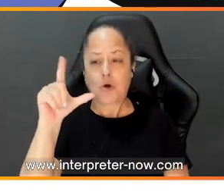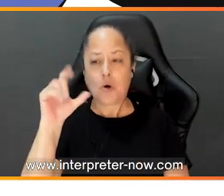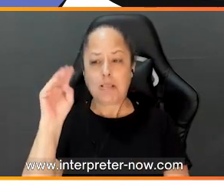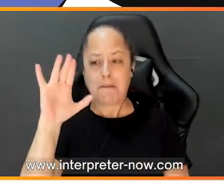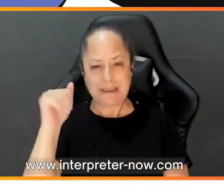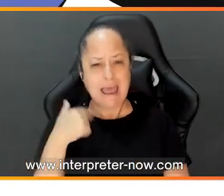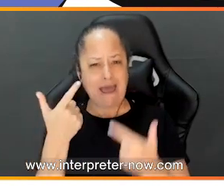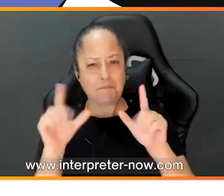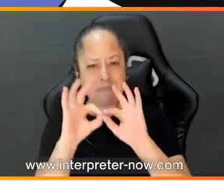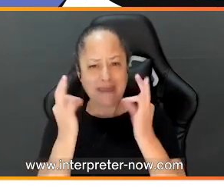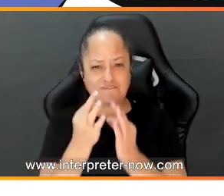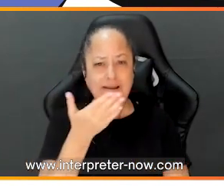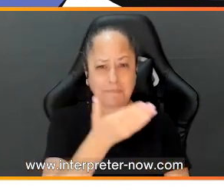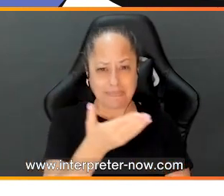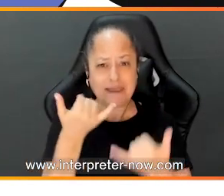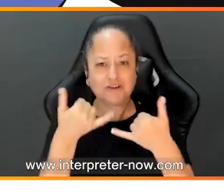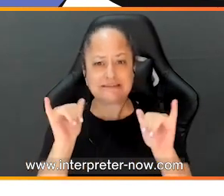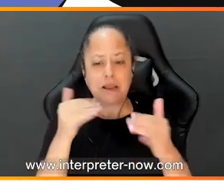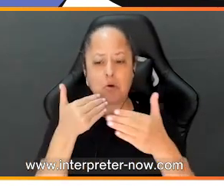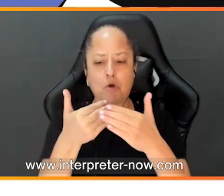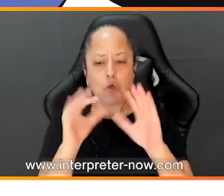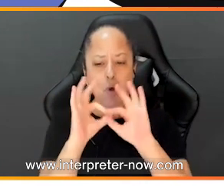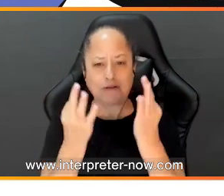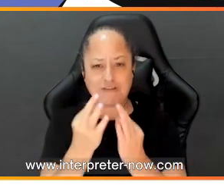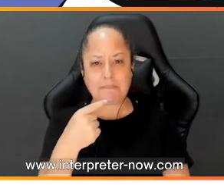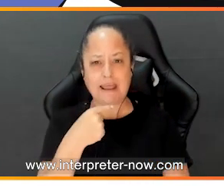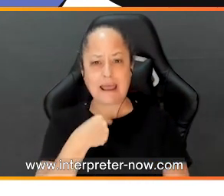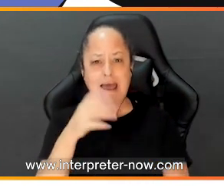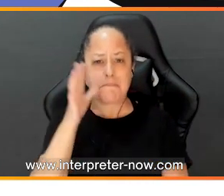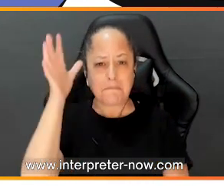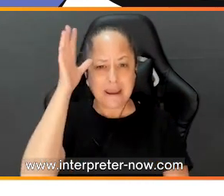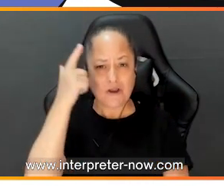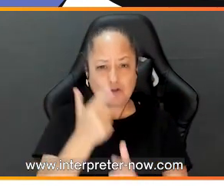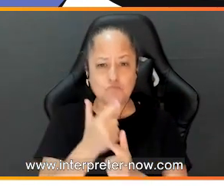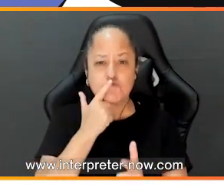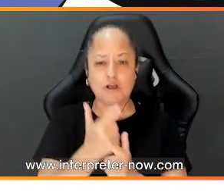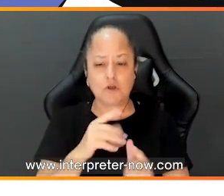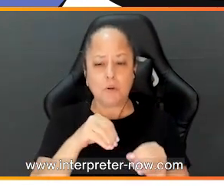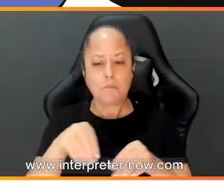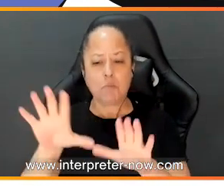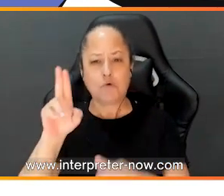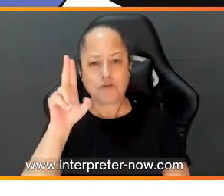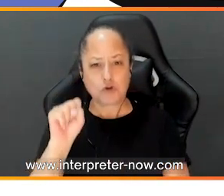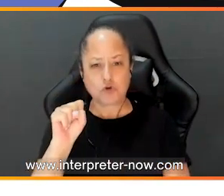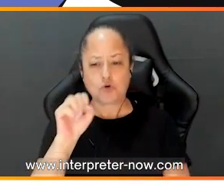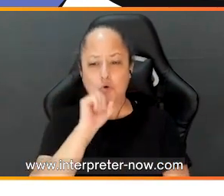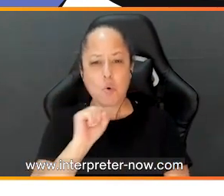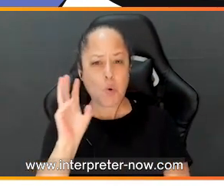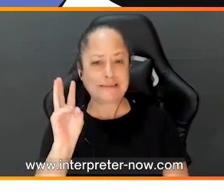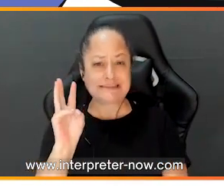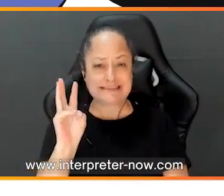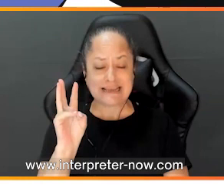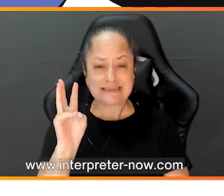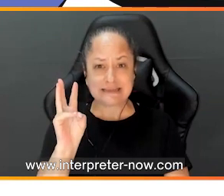have a big, big extended family. They're all still there. But my close family and I, parents and siblings, moved to the US when I was